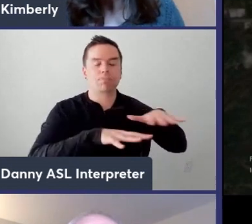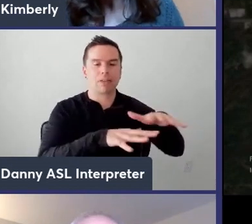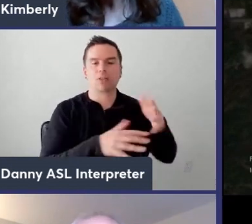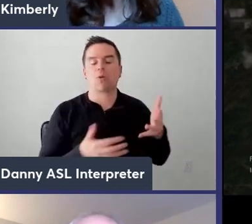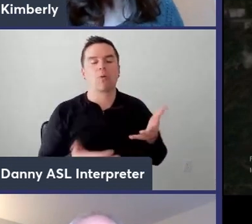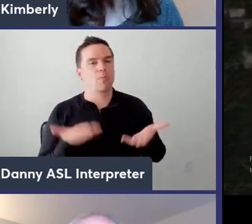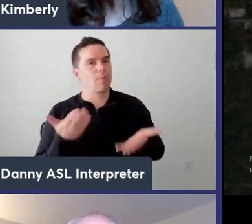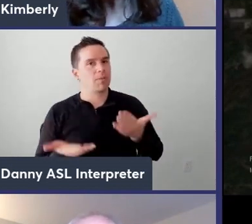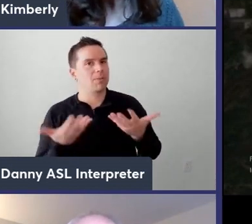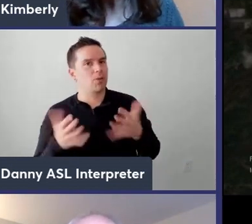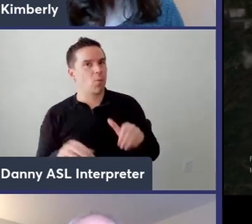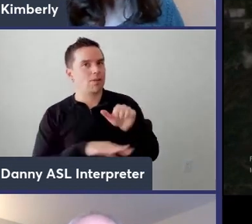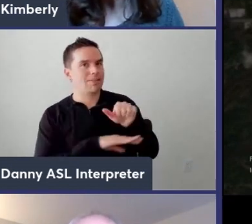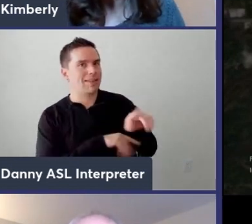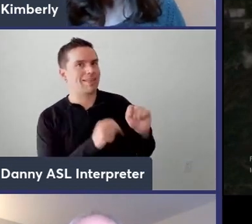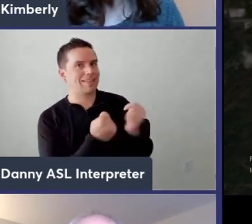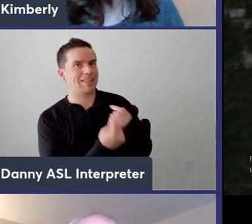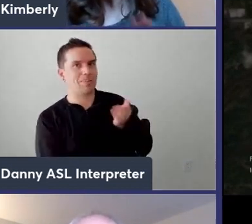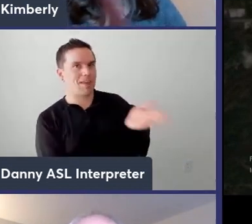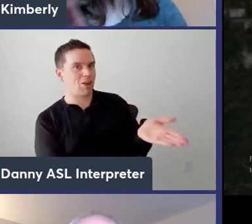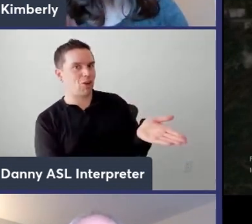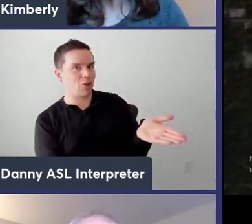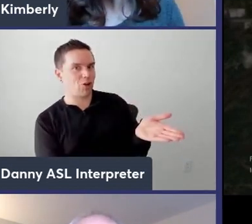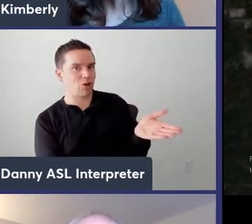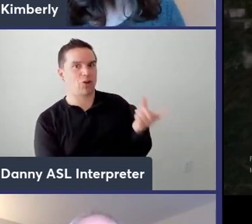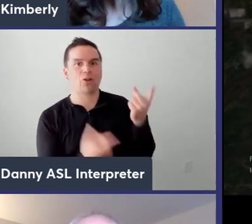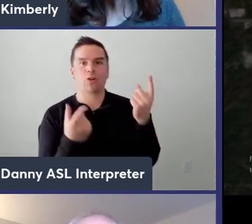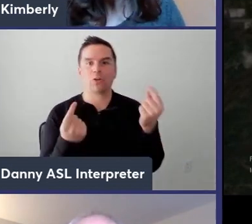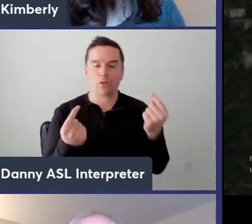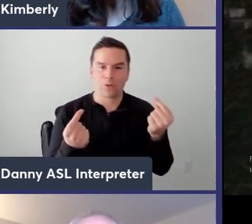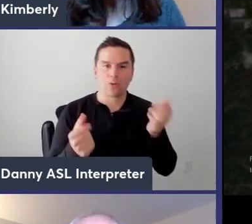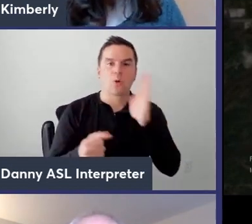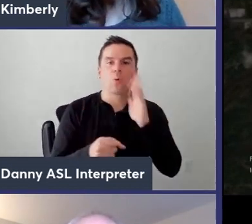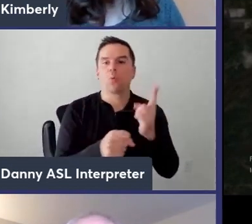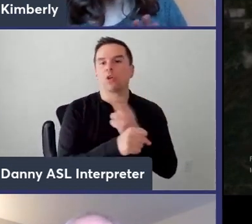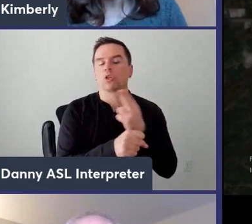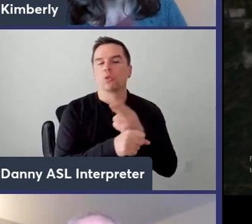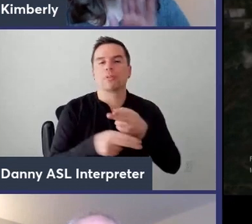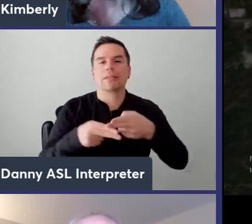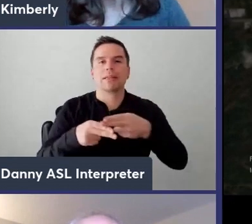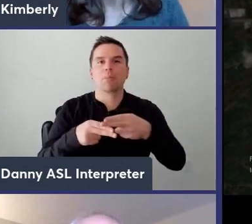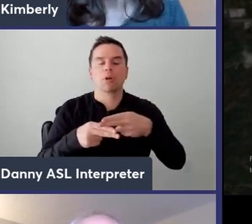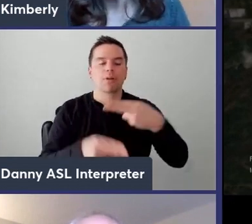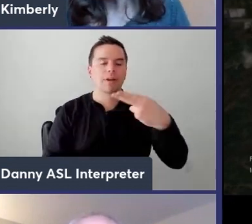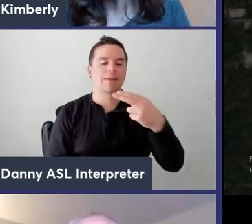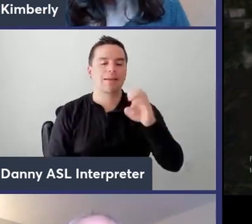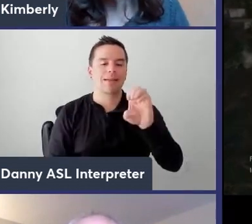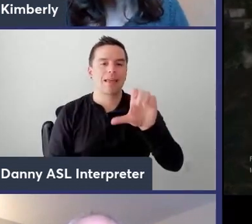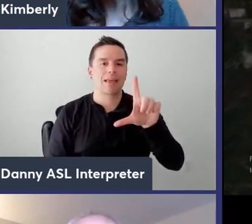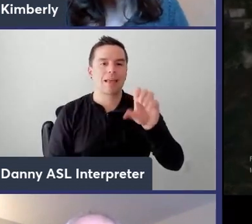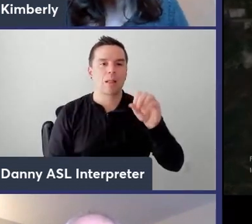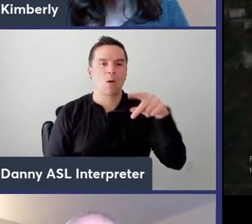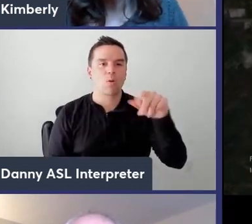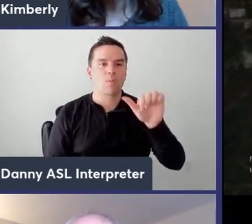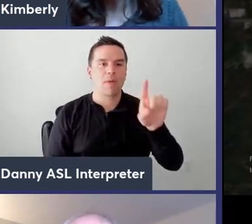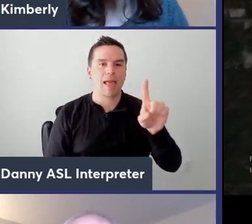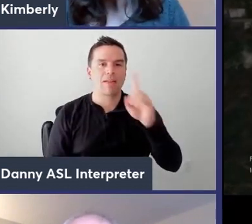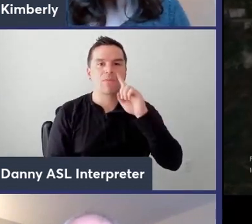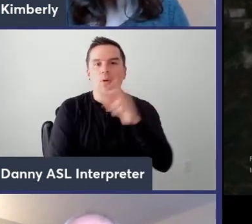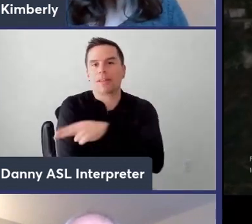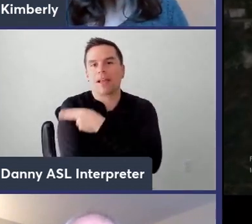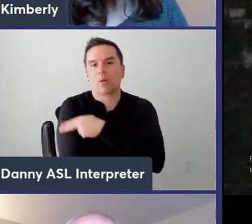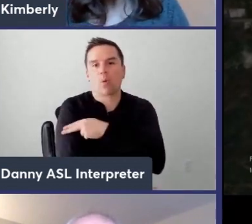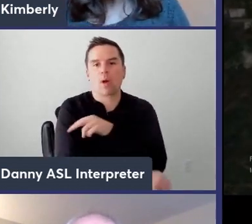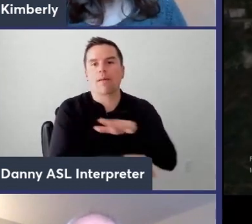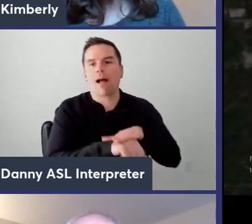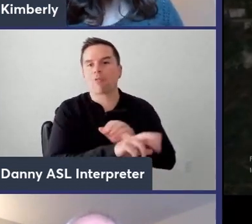there. Instead, I'm going to use the temporary helipad or the airport on the right-hand side because that looks